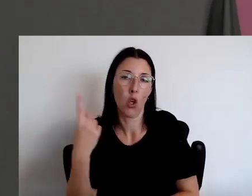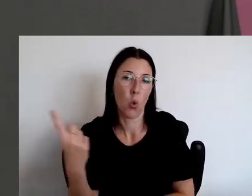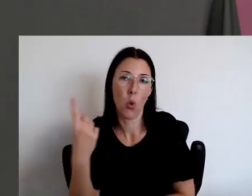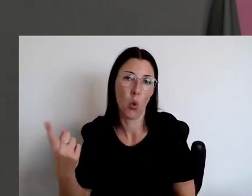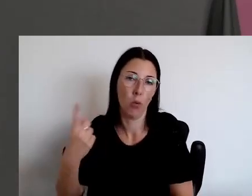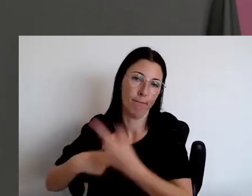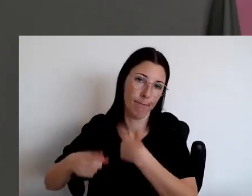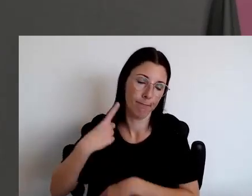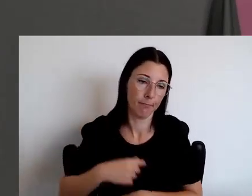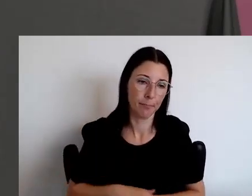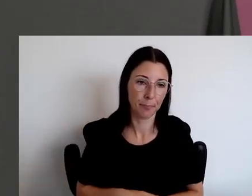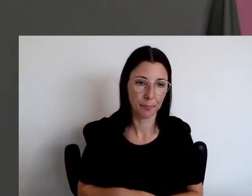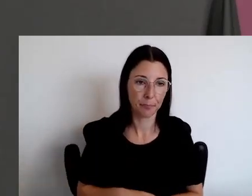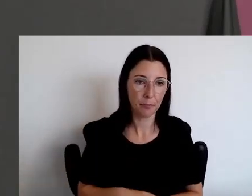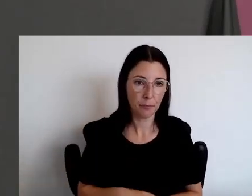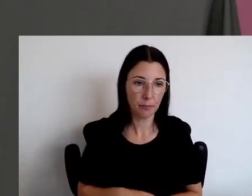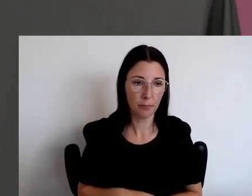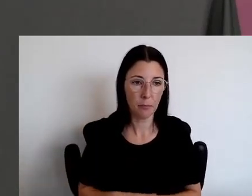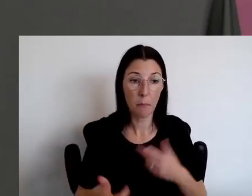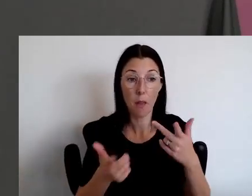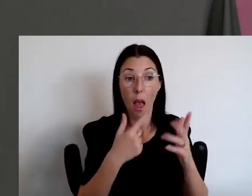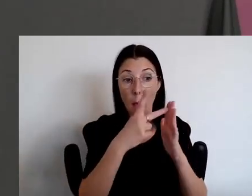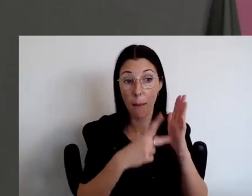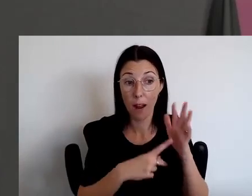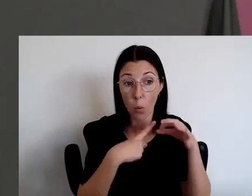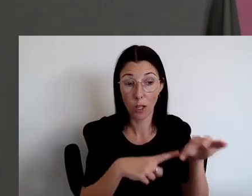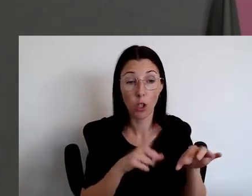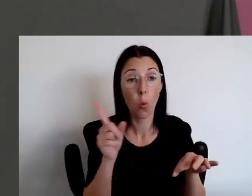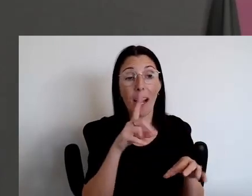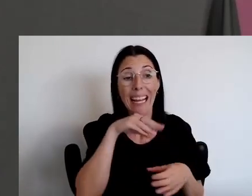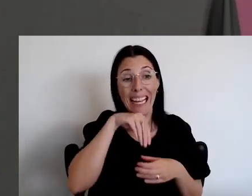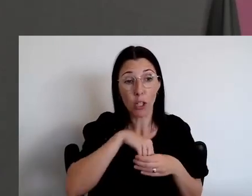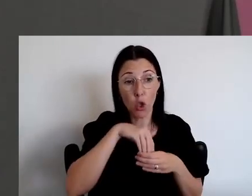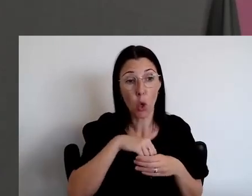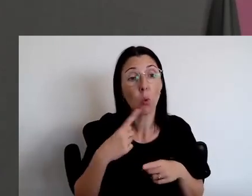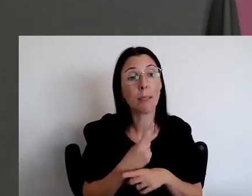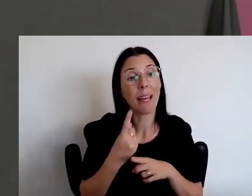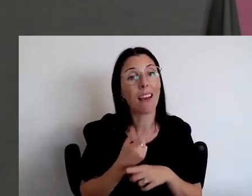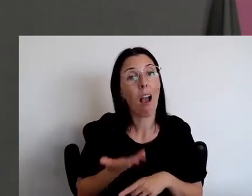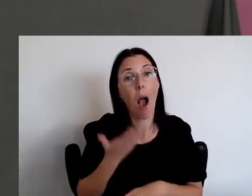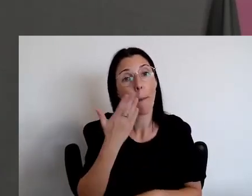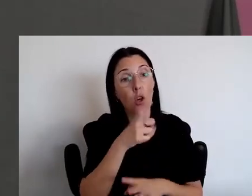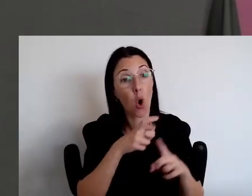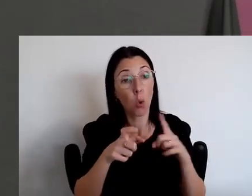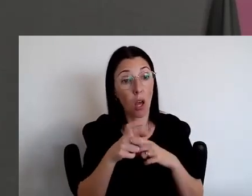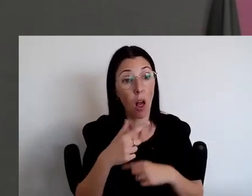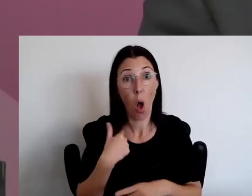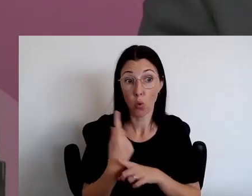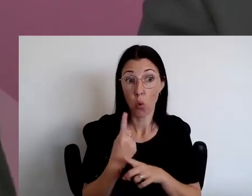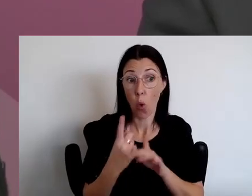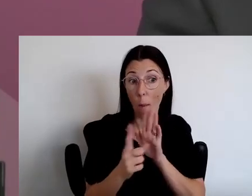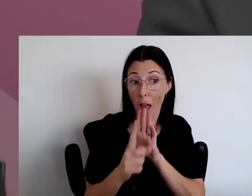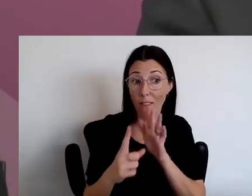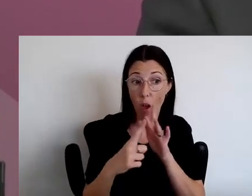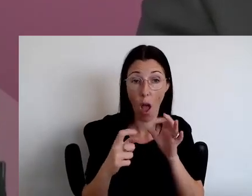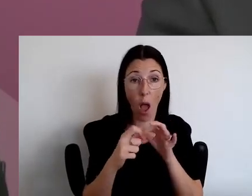I think the other aspect to that question, of course, is an internal speak-up culture. So I can speak on behalf of IBAC that we have